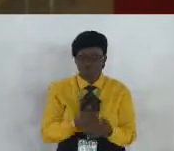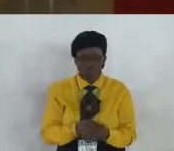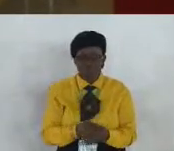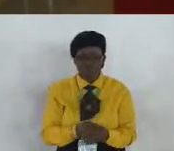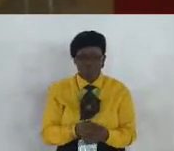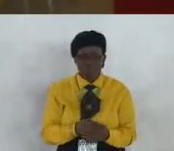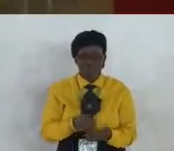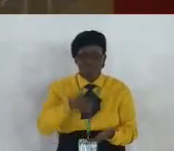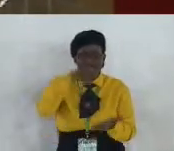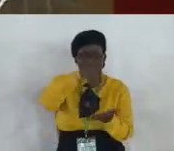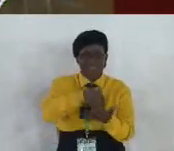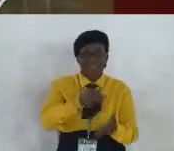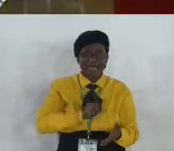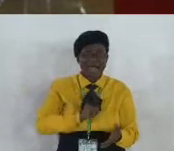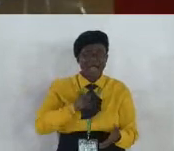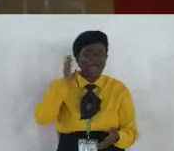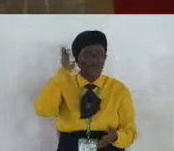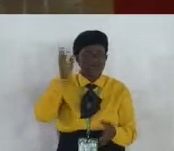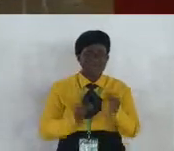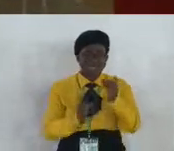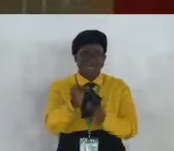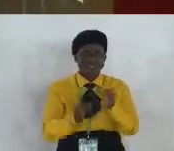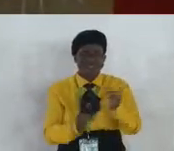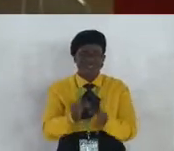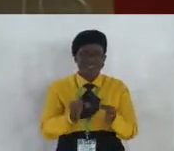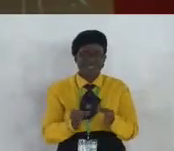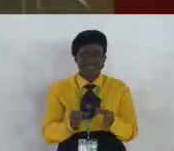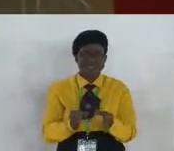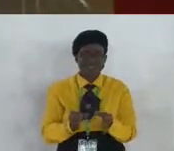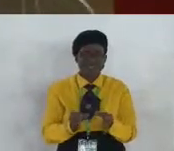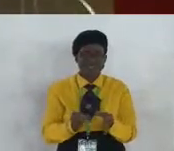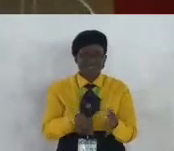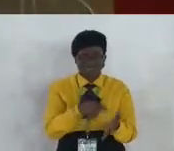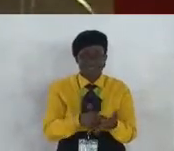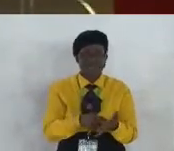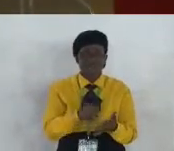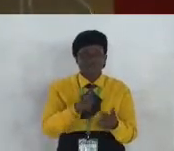Again, I have explained this to some of us in the past.